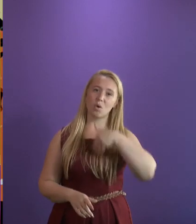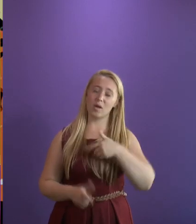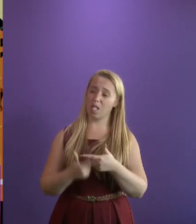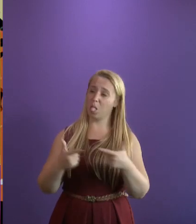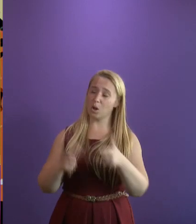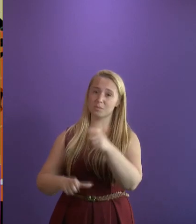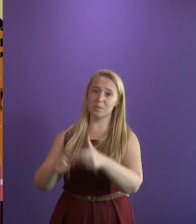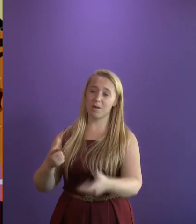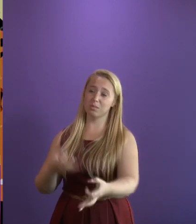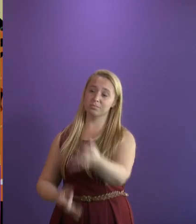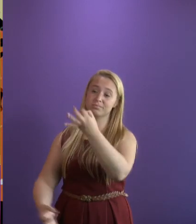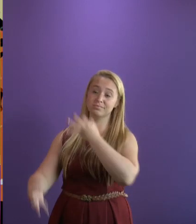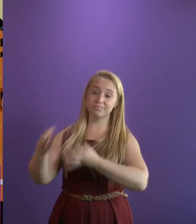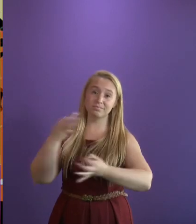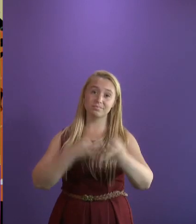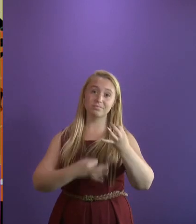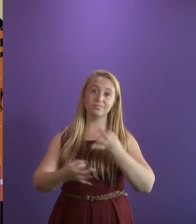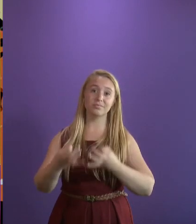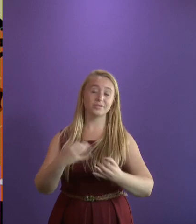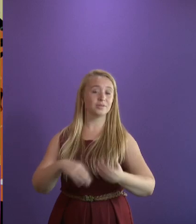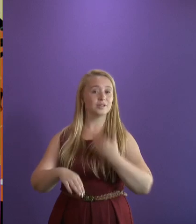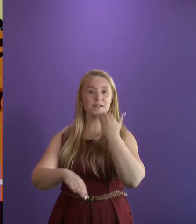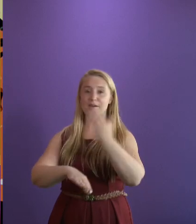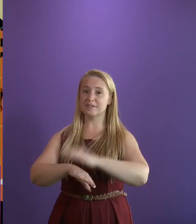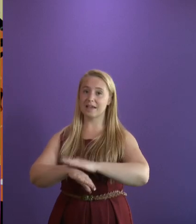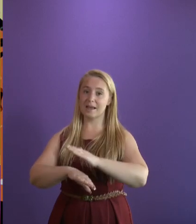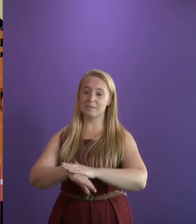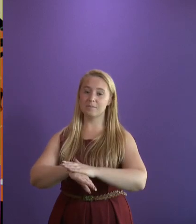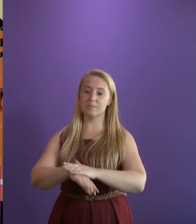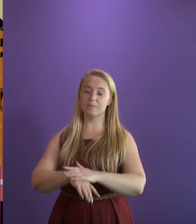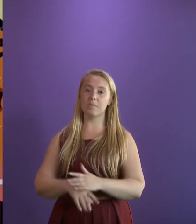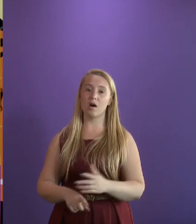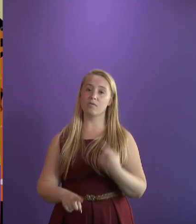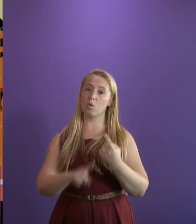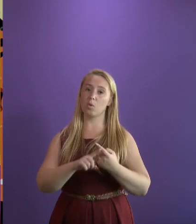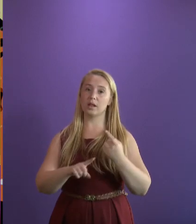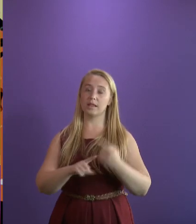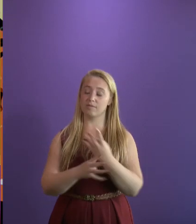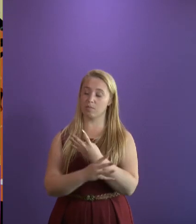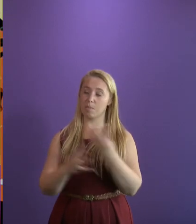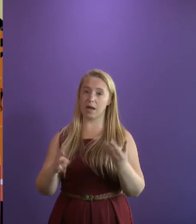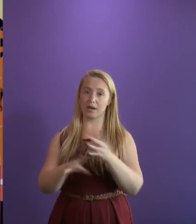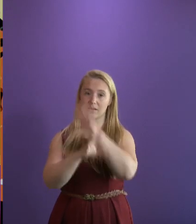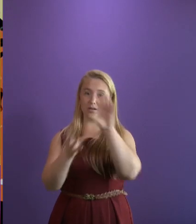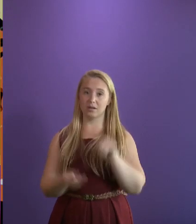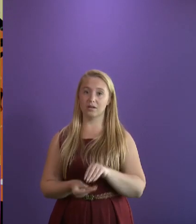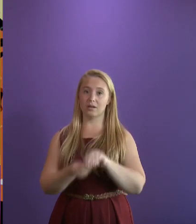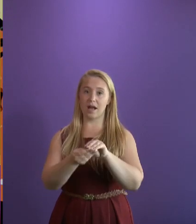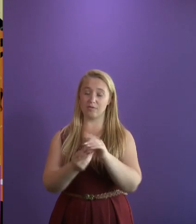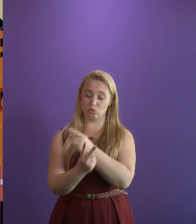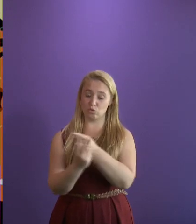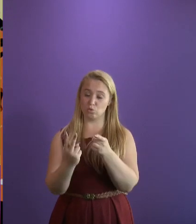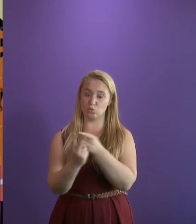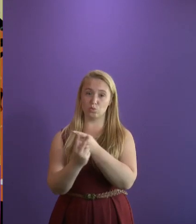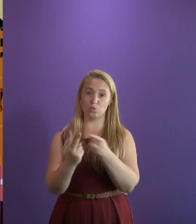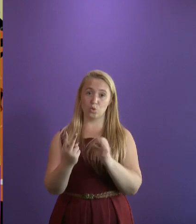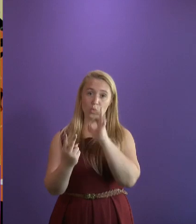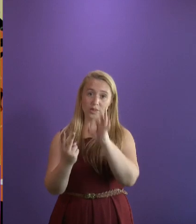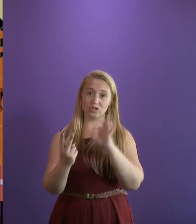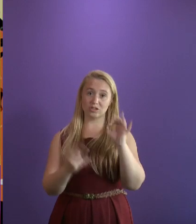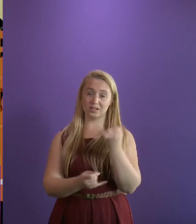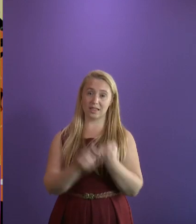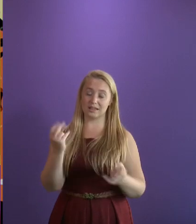take, but just as a quick roundup from the panel, I've kept two to last and I'm lumping